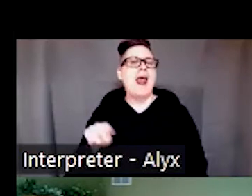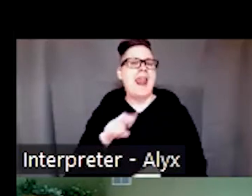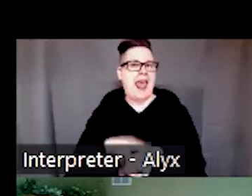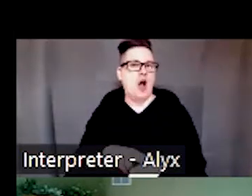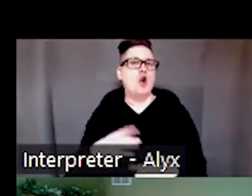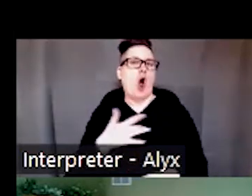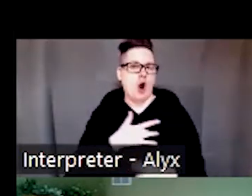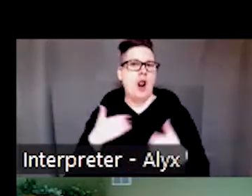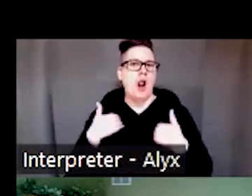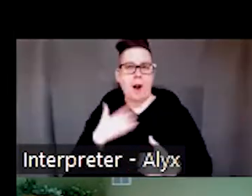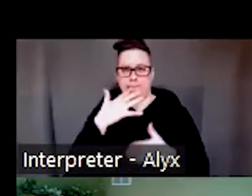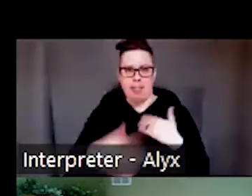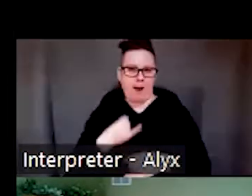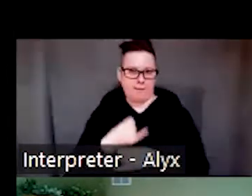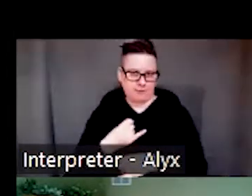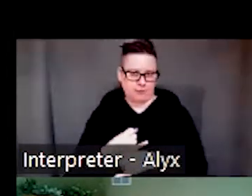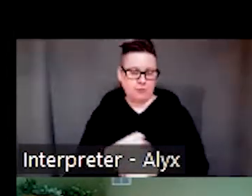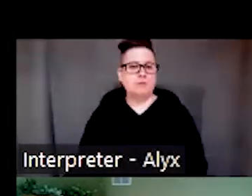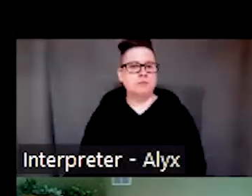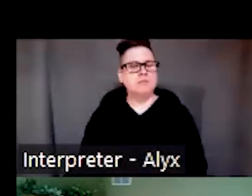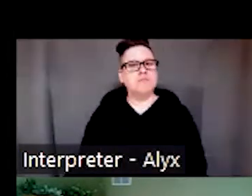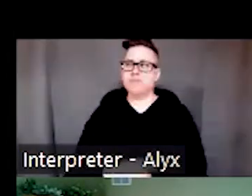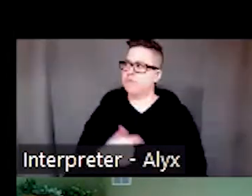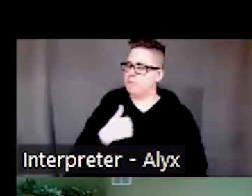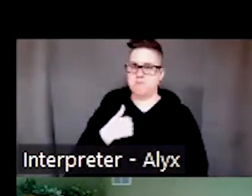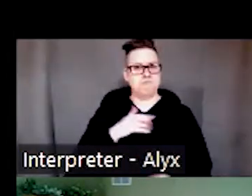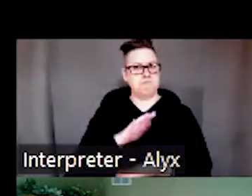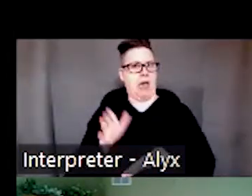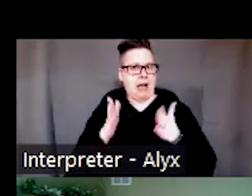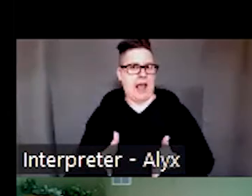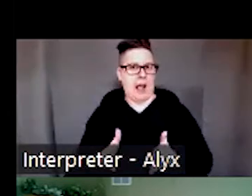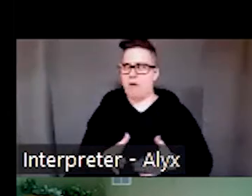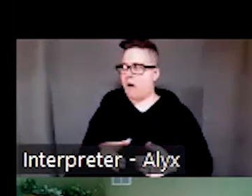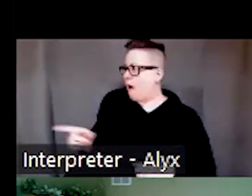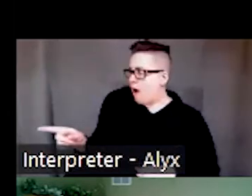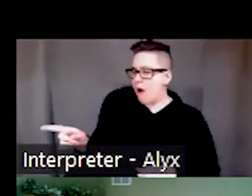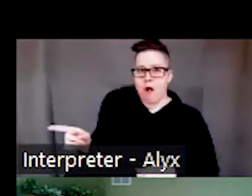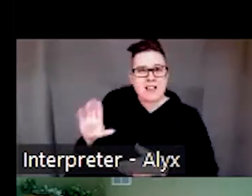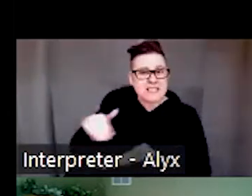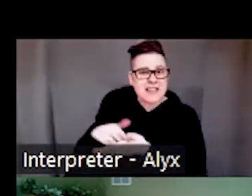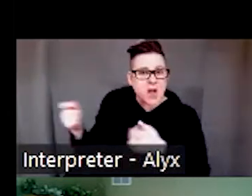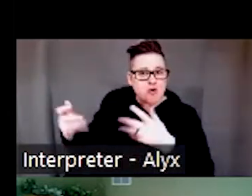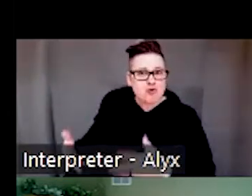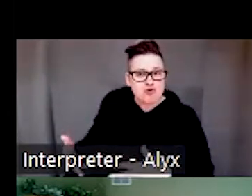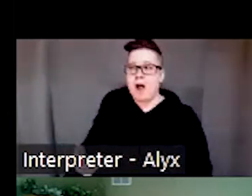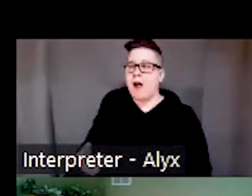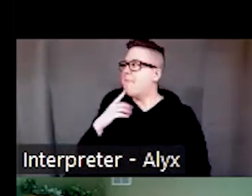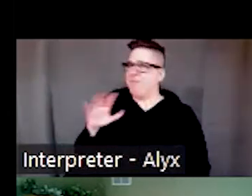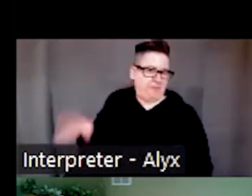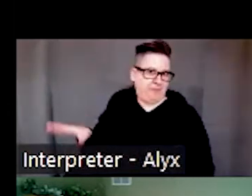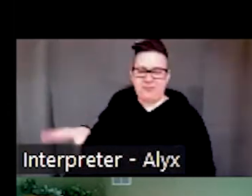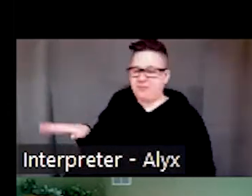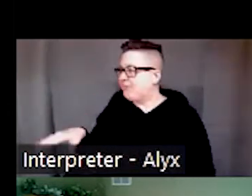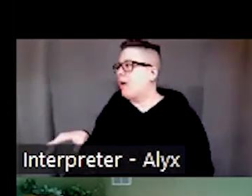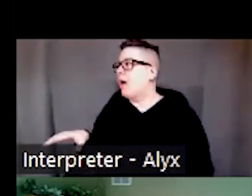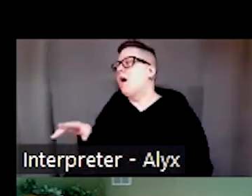Institute. And as any self-respecting academic would do, if you're sharing a cab ride with a center director, I said, Michael, you